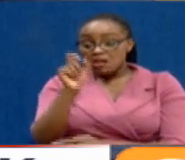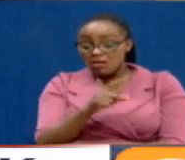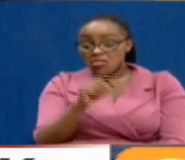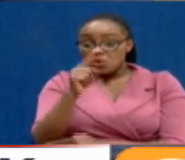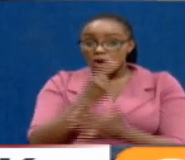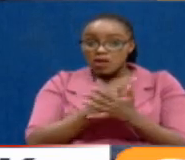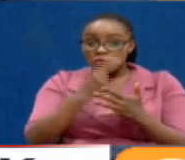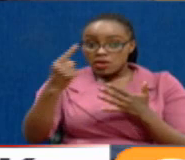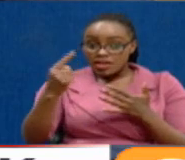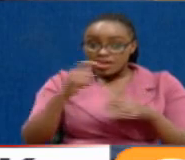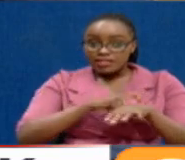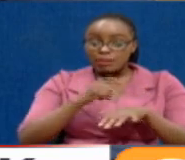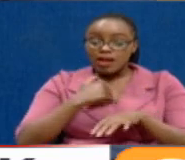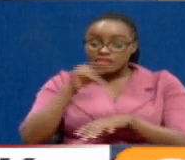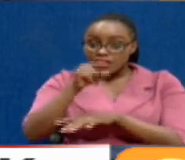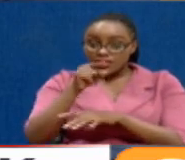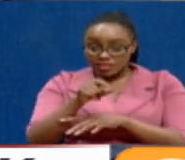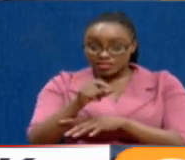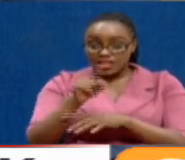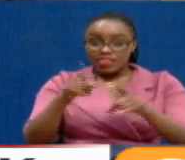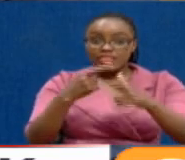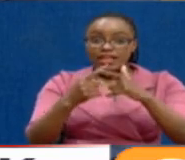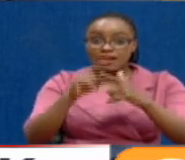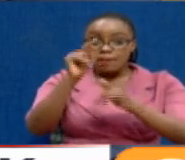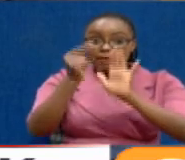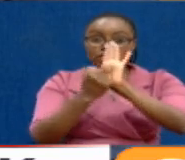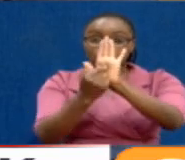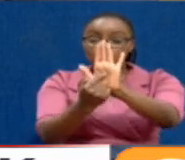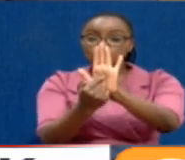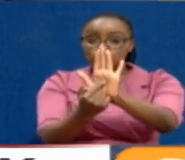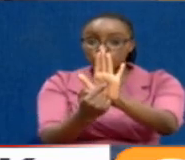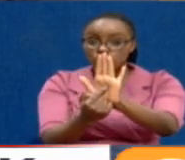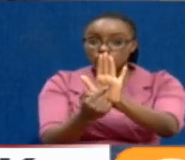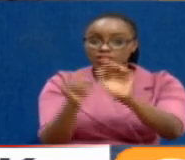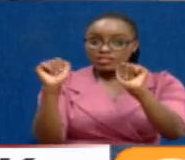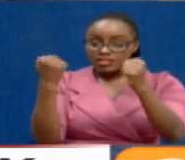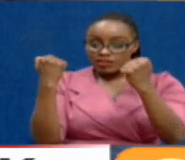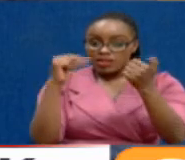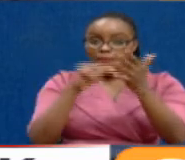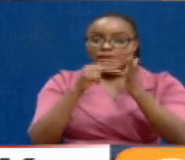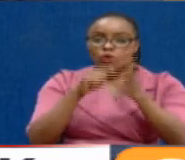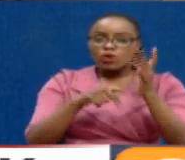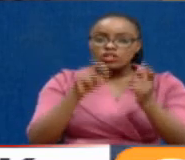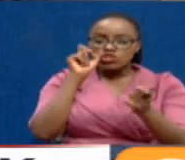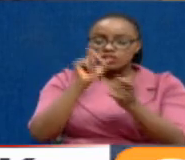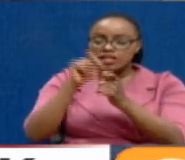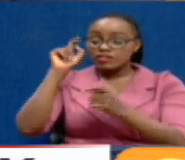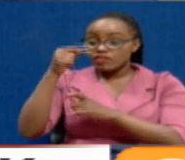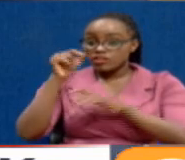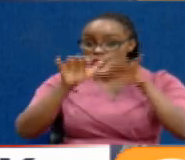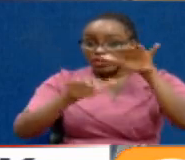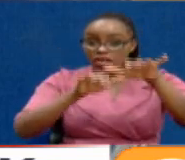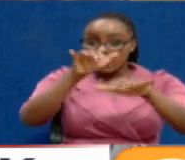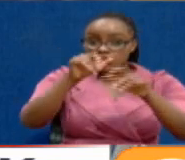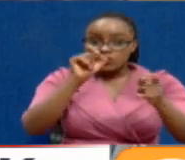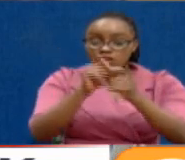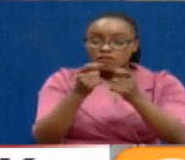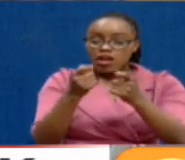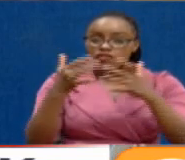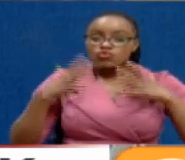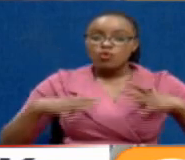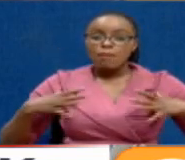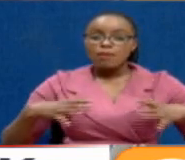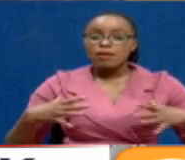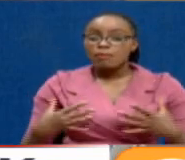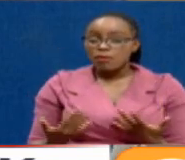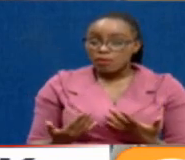years. And once you have that product, you need to show that it's safe. Mm-hmm. Safety means you test it in animals, then test it in a few people. It